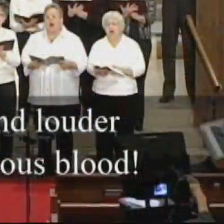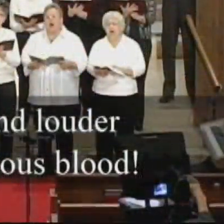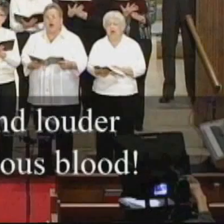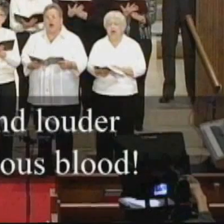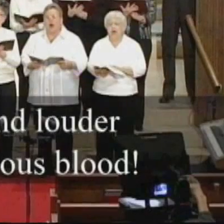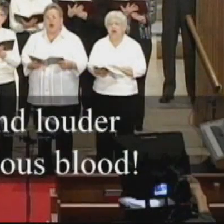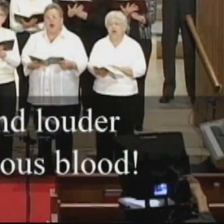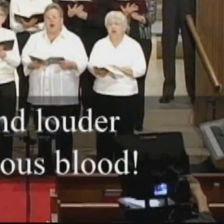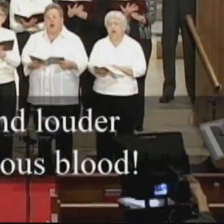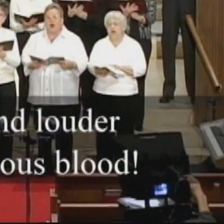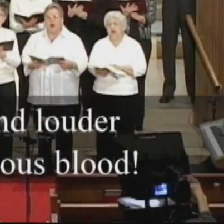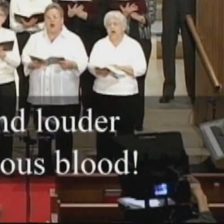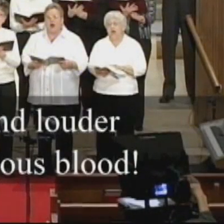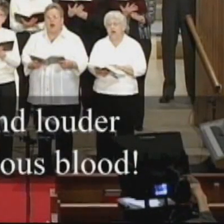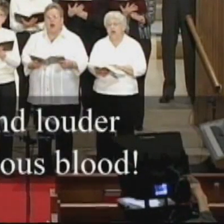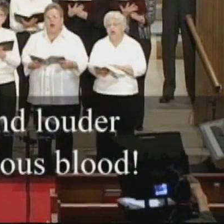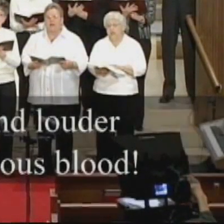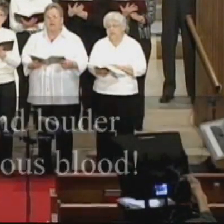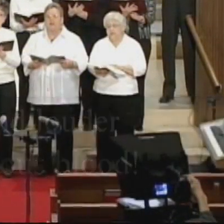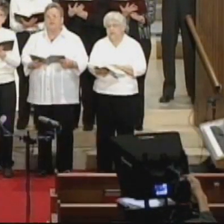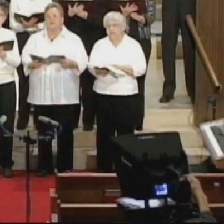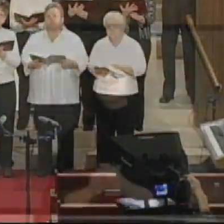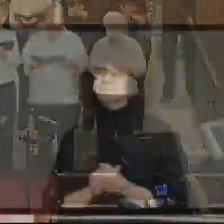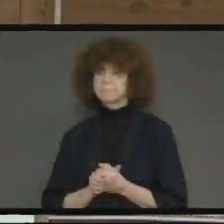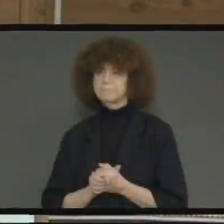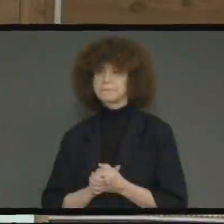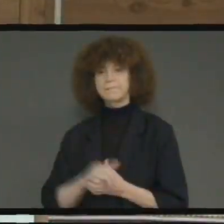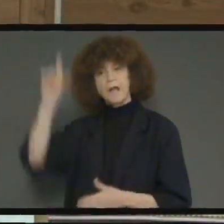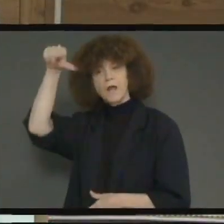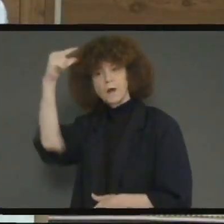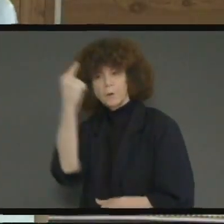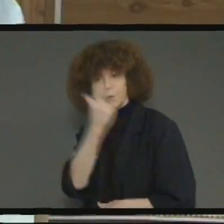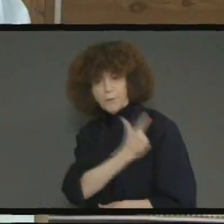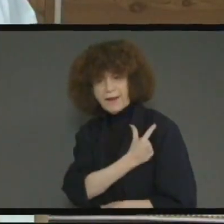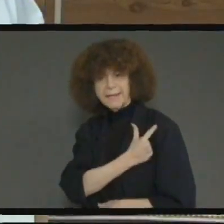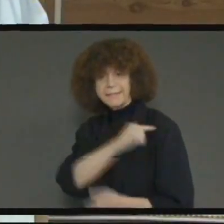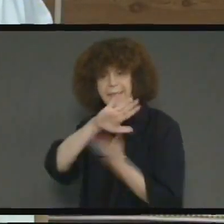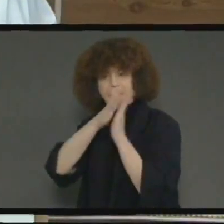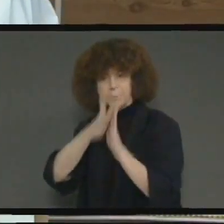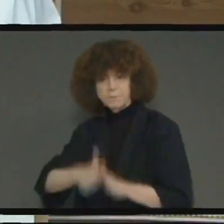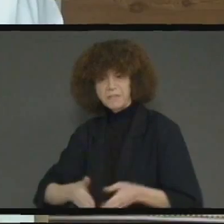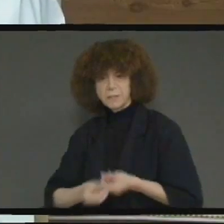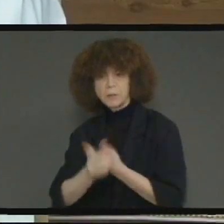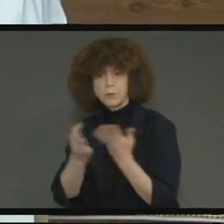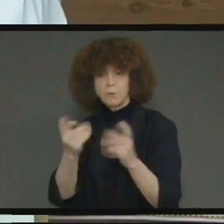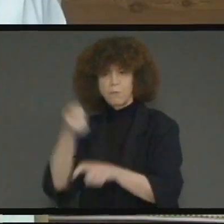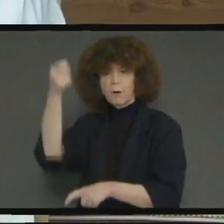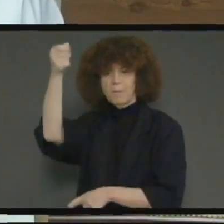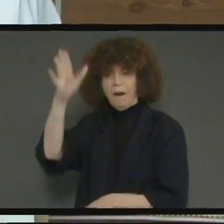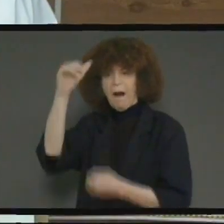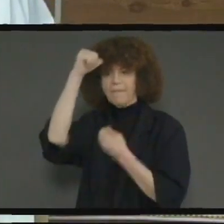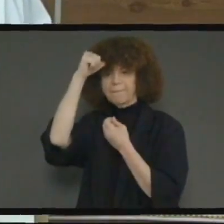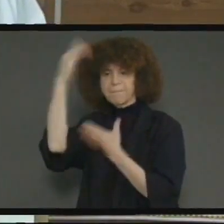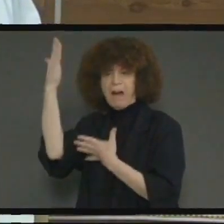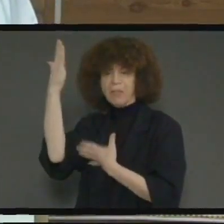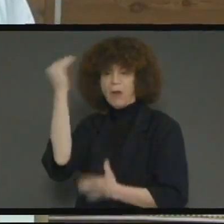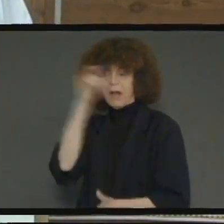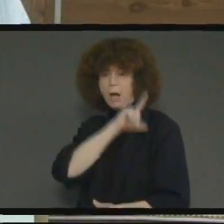that by believing you may have life in his name. This is the gospel of the Lord.